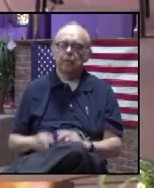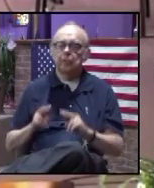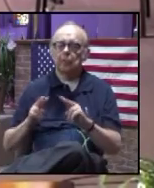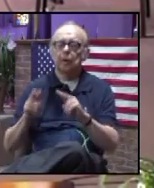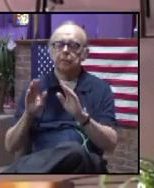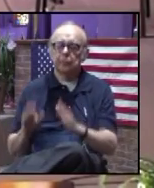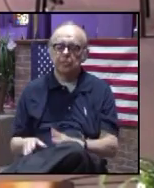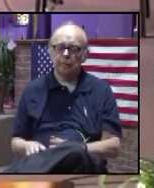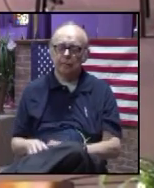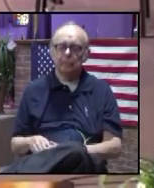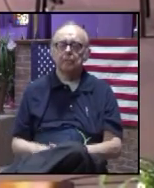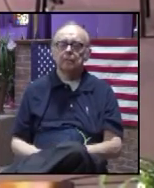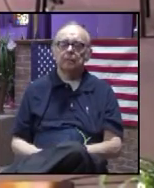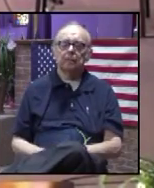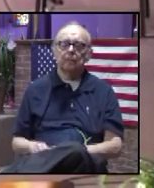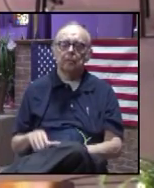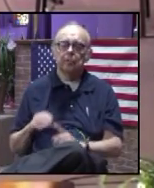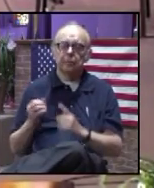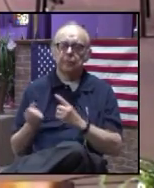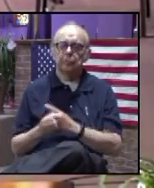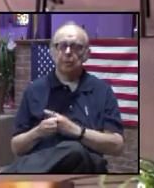spectator sport.